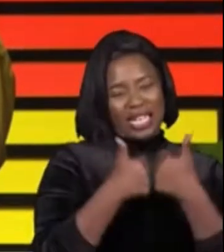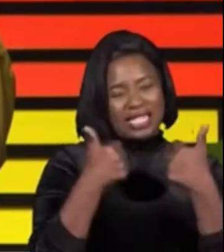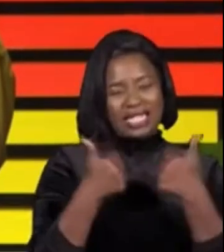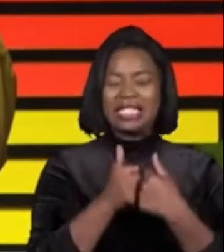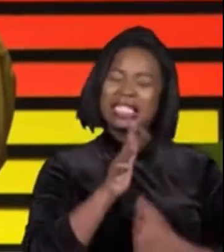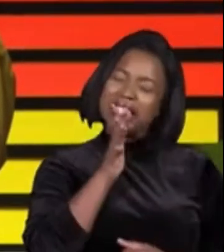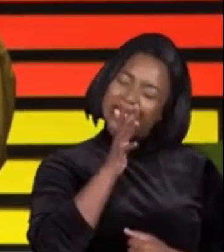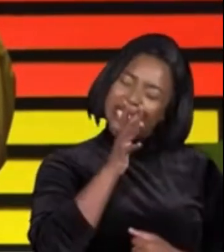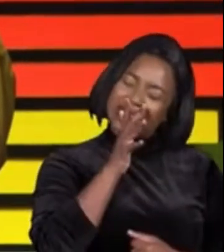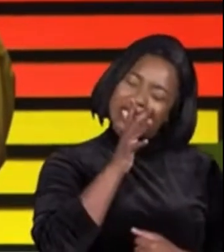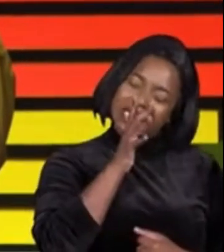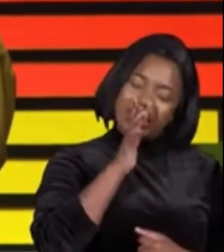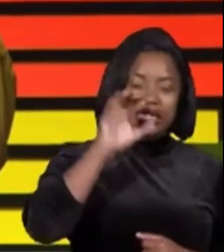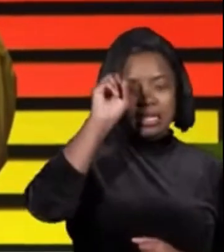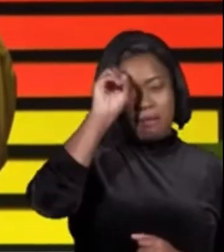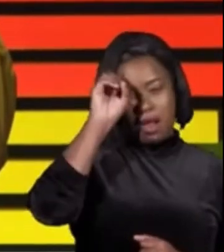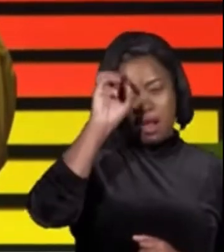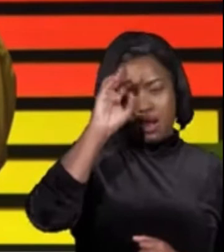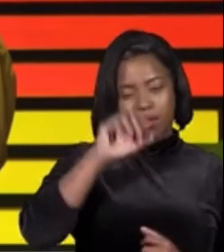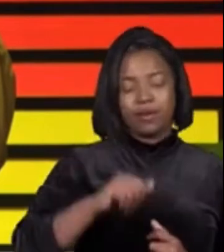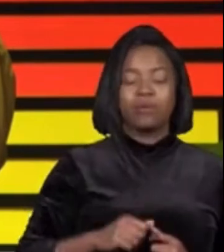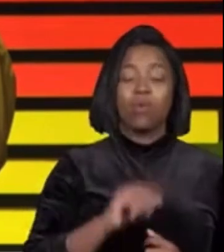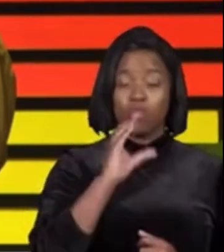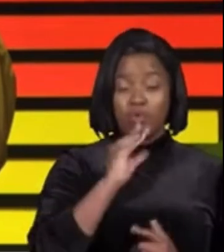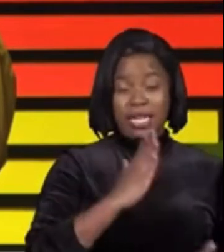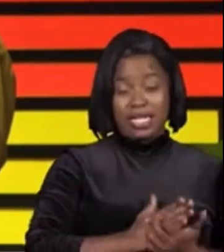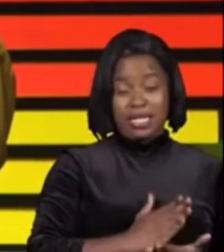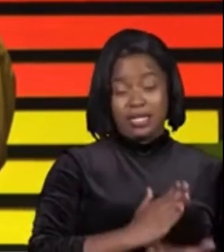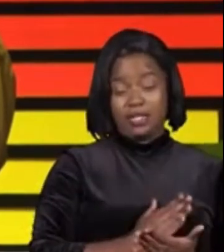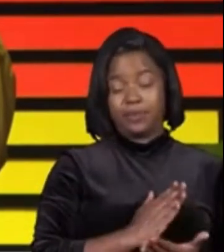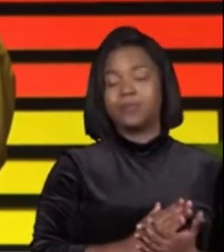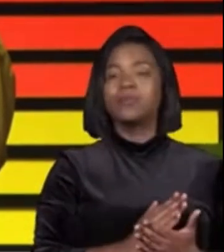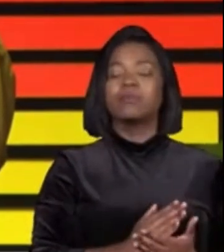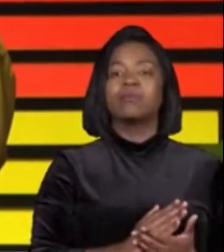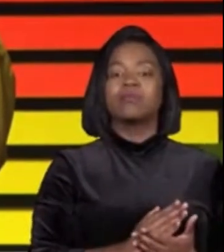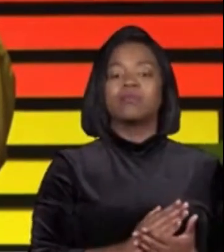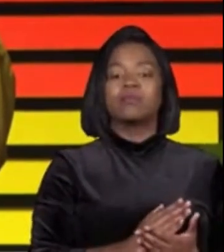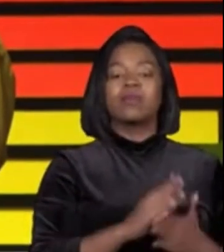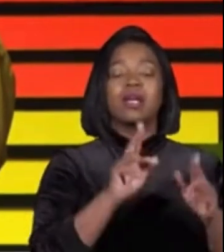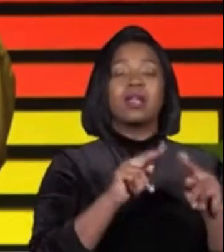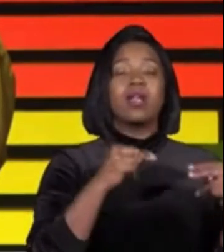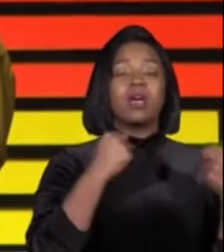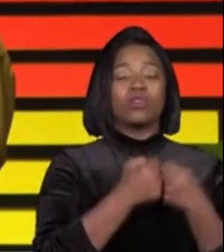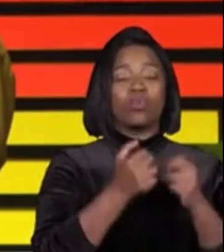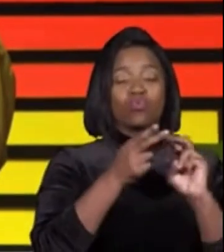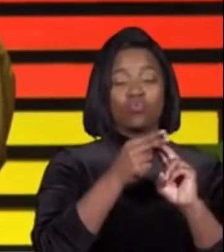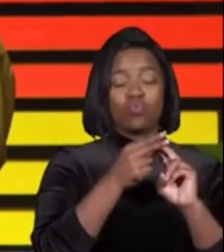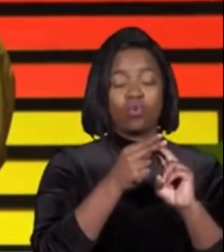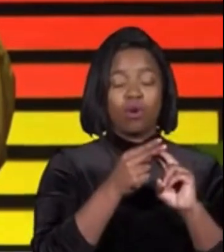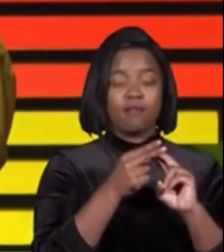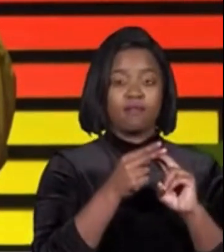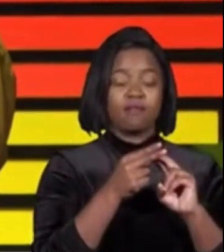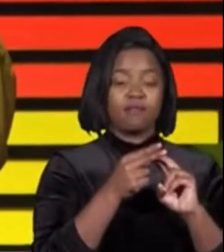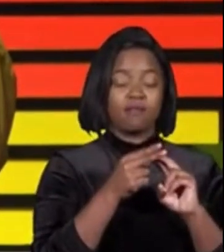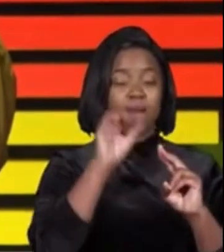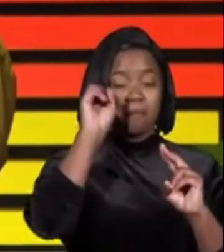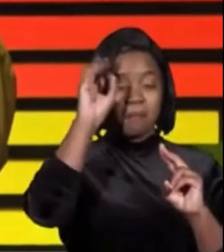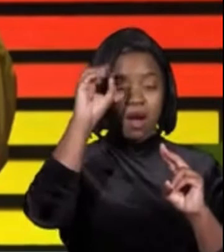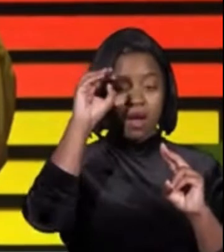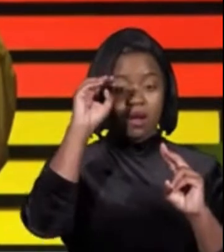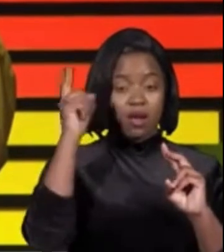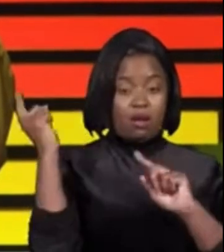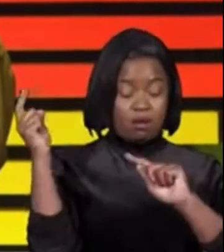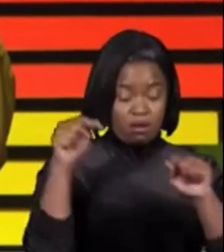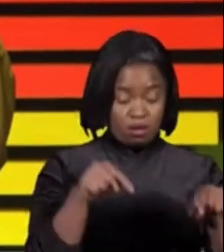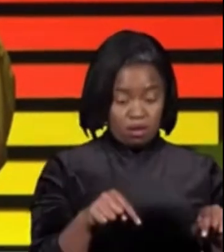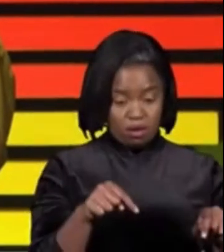di mining. So obalala nete wa kare narle National Union of Mine Workers. Akenya kota mo studio ki